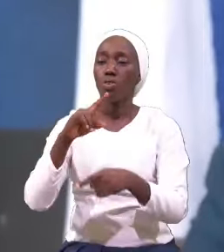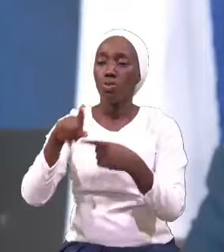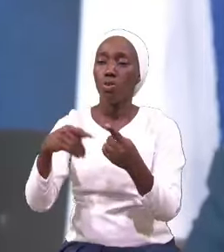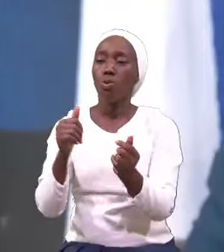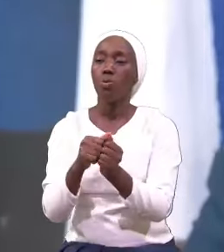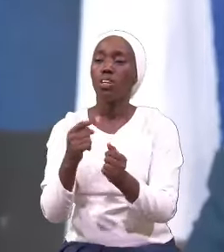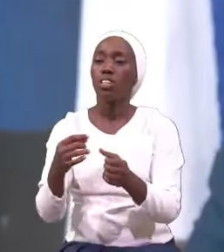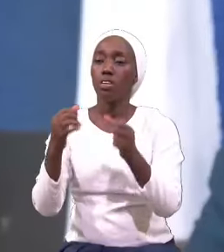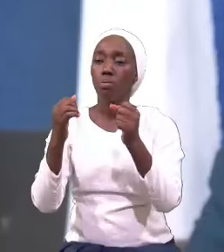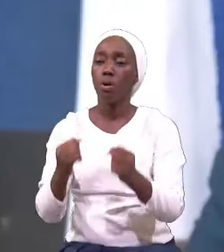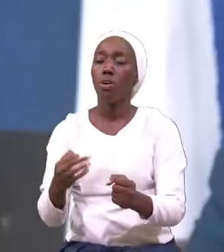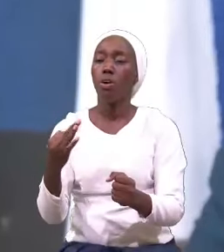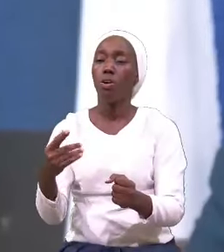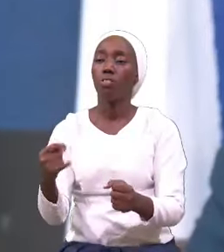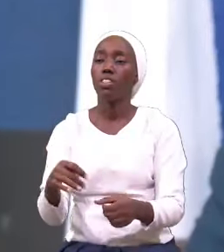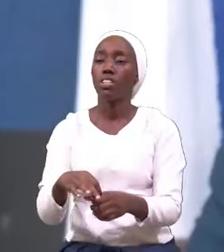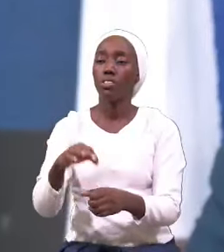the Spirit.